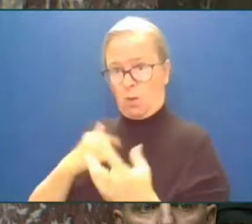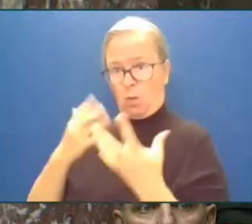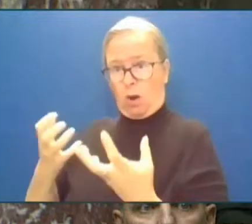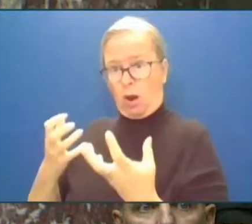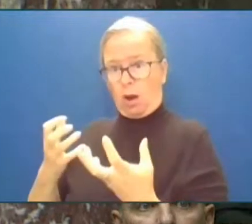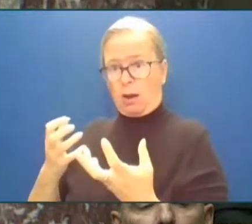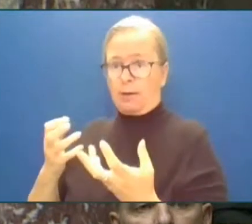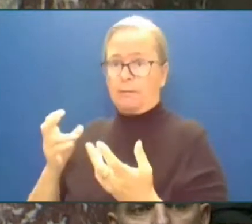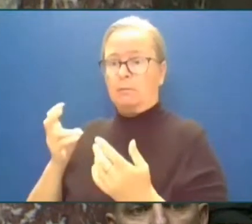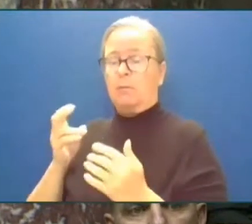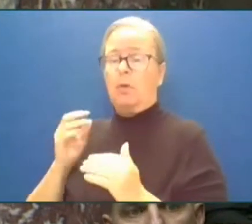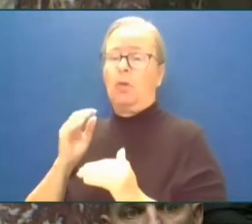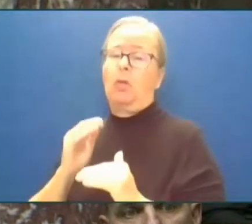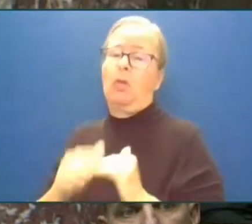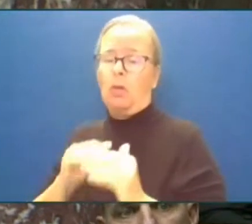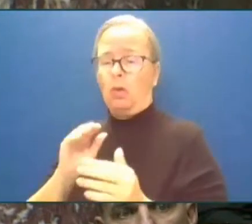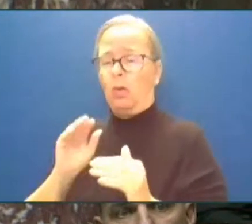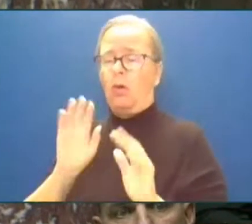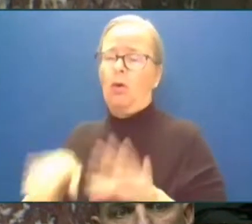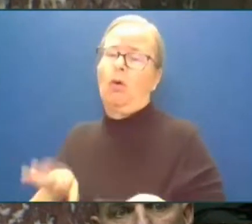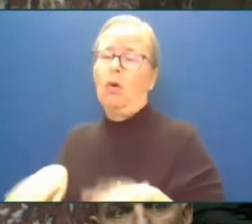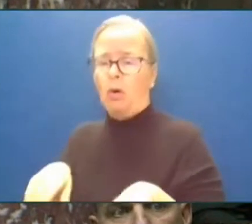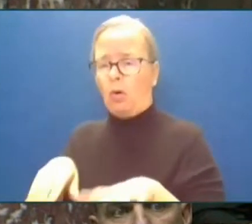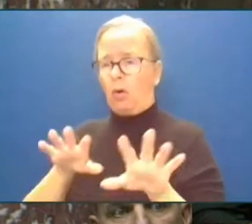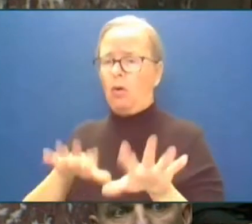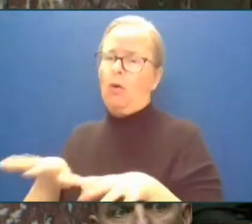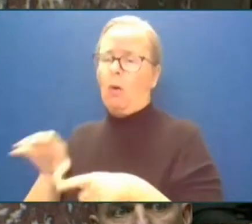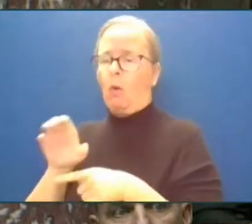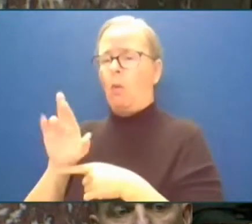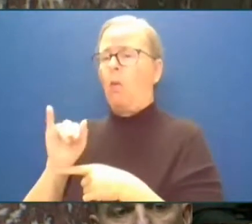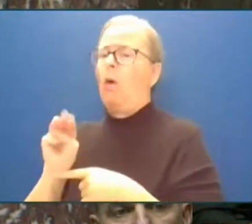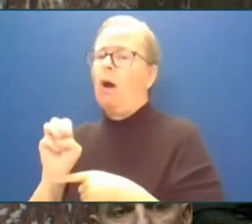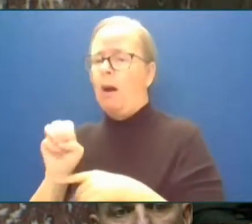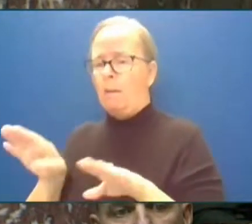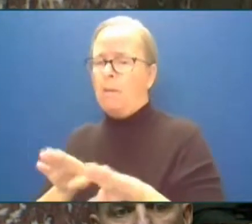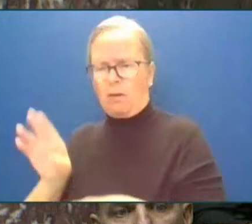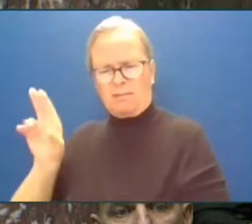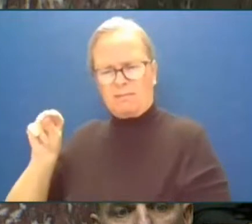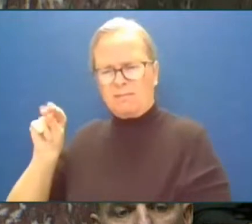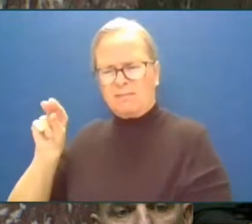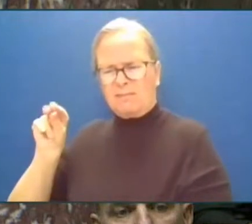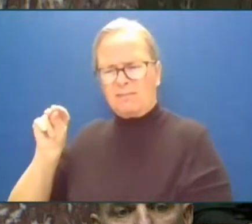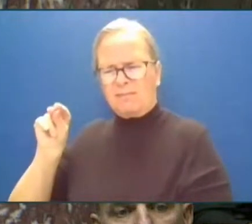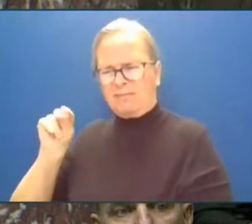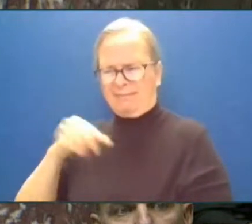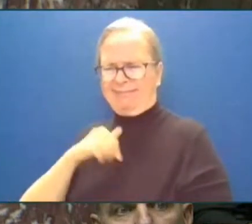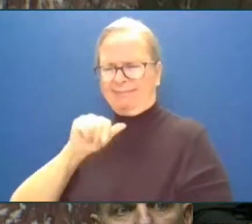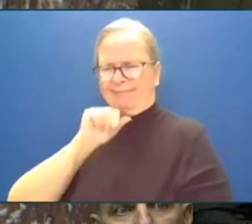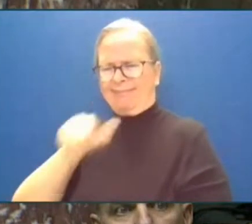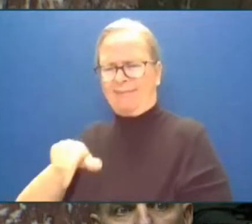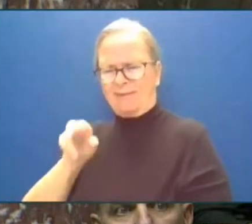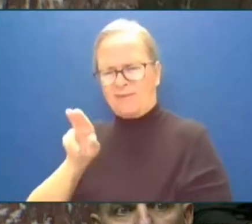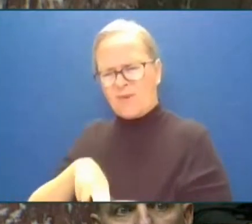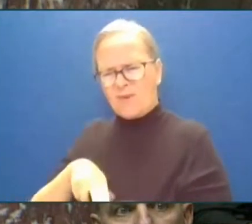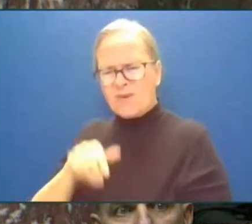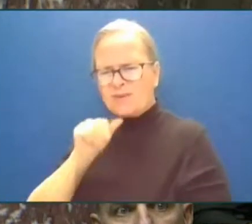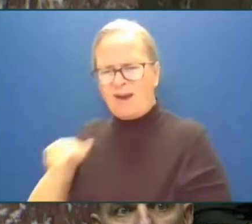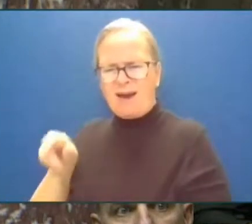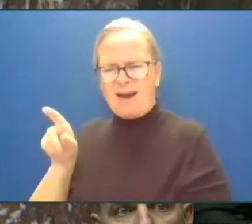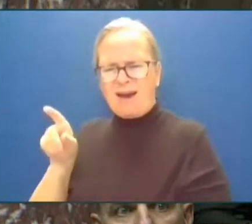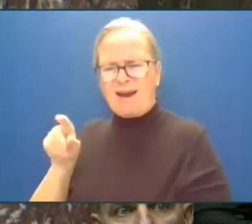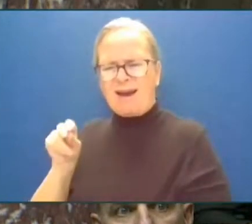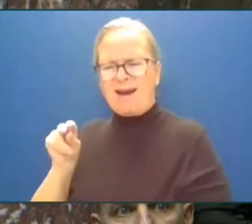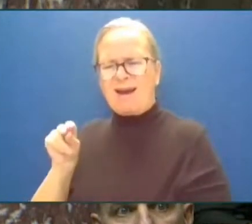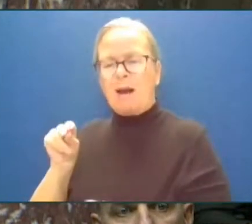course we don't. And that is why we have the opportunity. The member is asking a very specific question. Under the